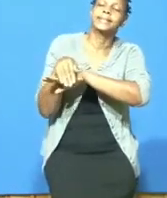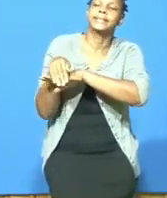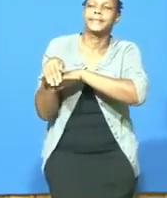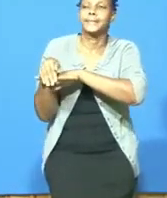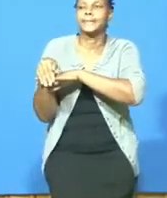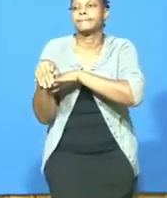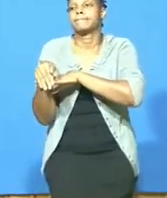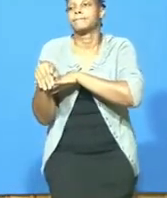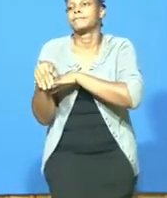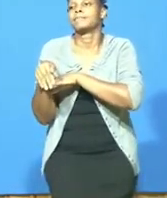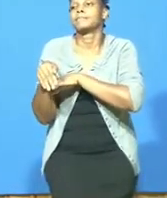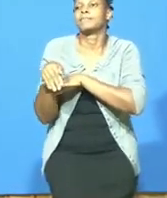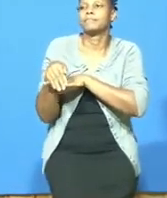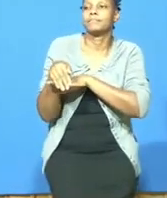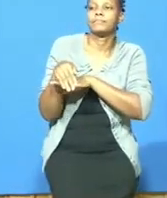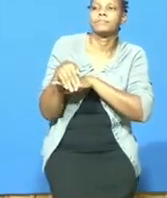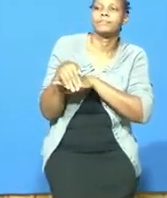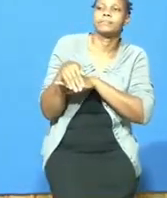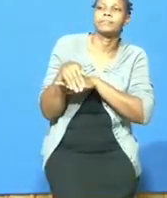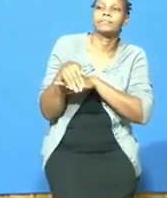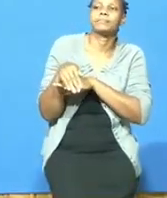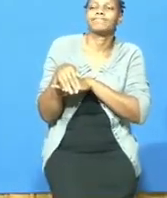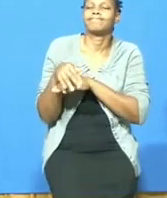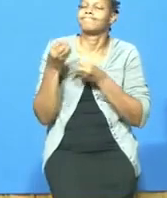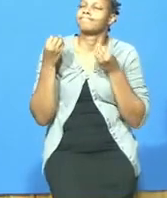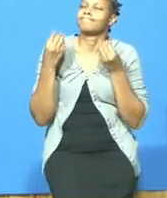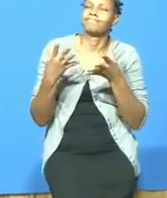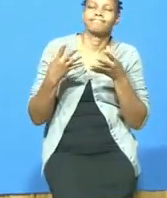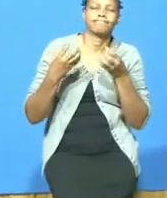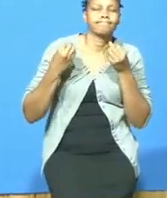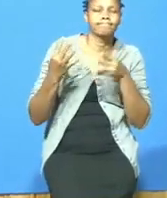night, often I